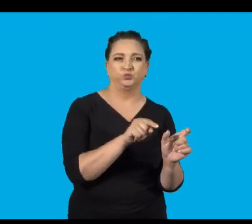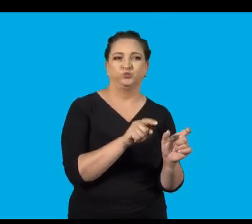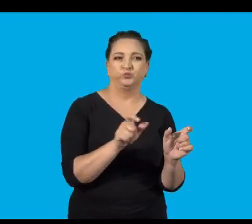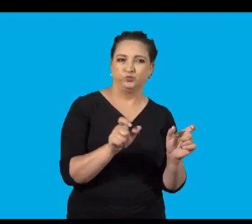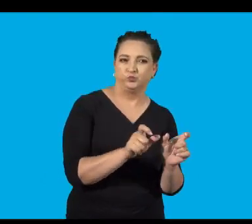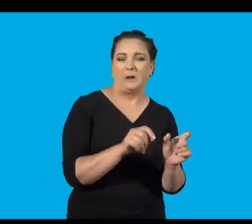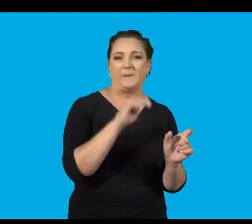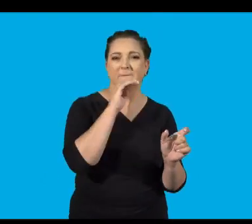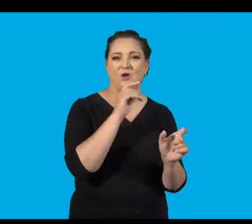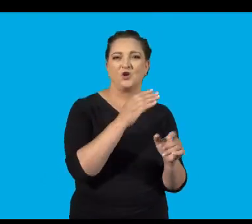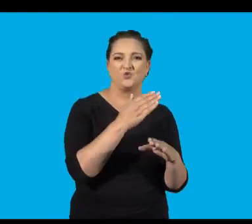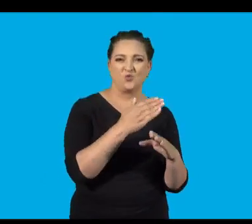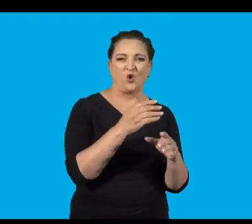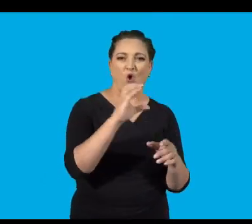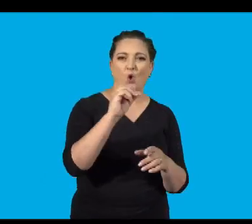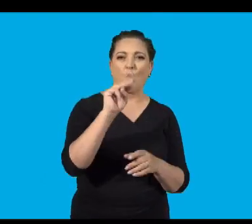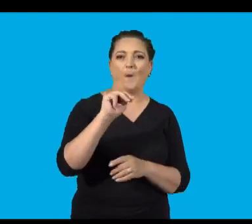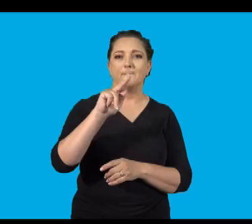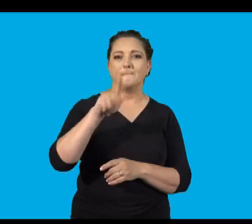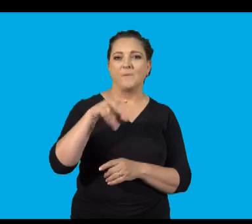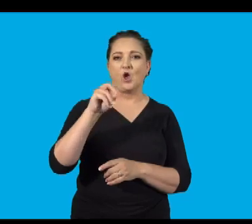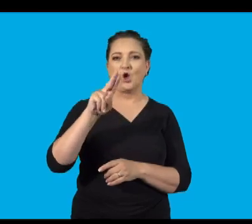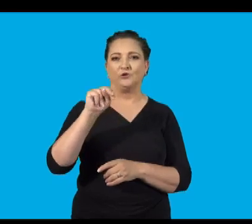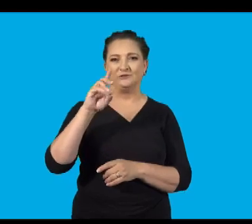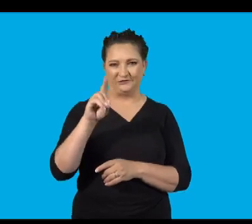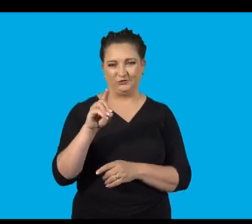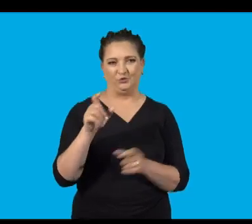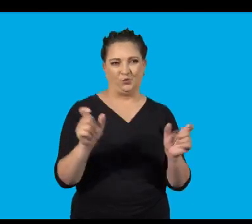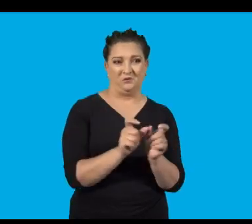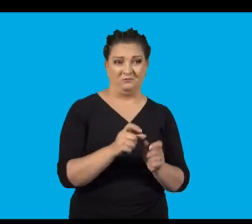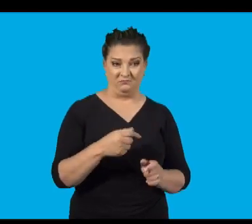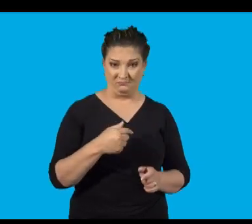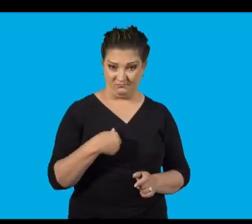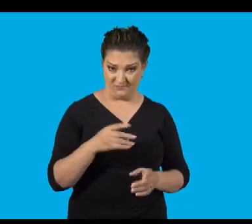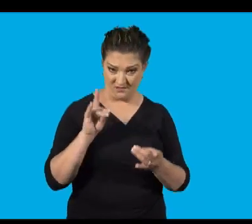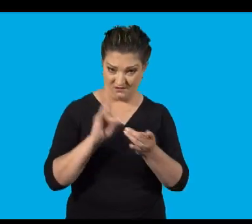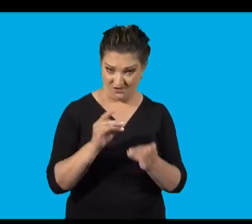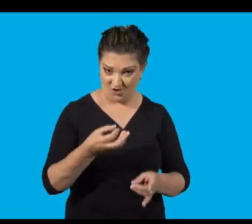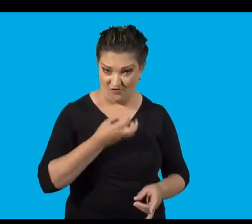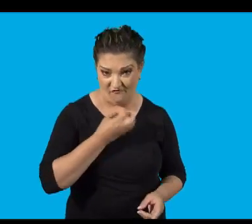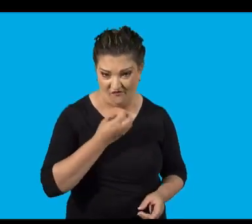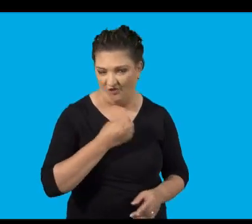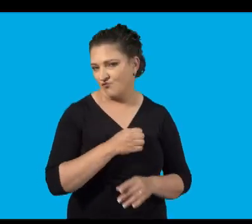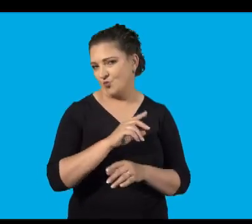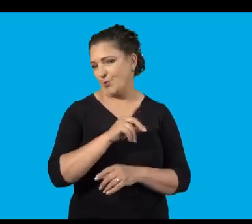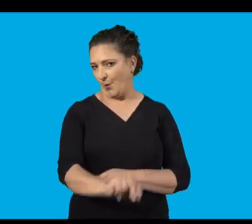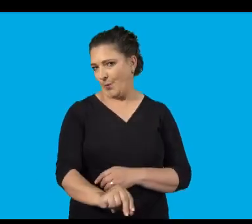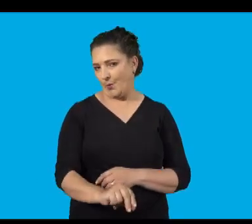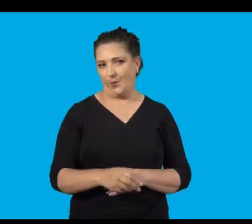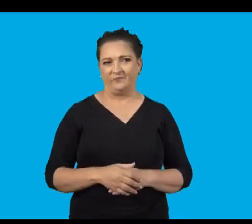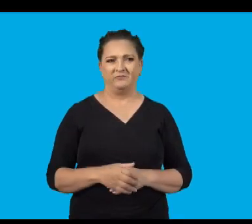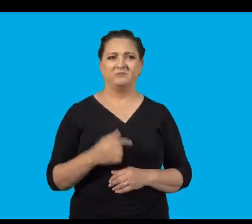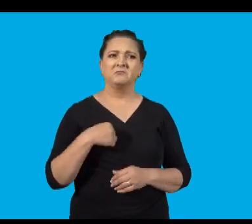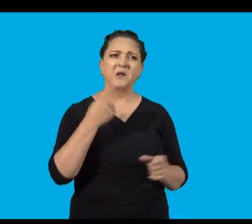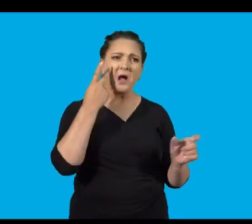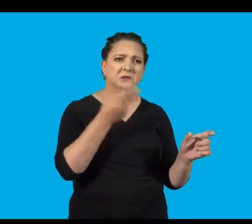make that a compound word, all right? No, I'll never kiss a frog. And you're going to say again, but what do they need?